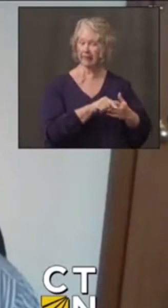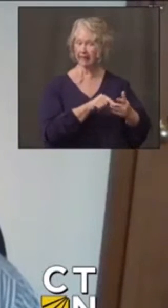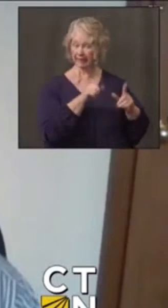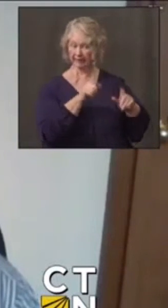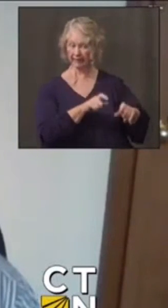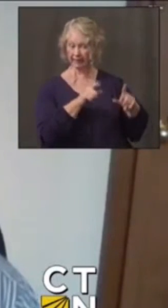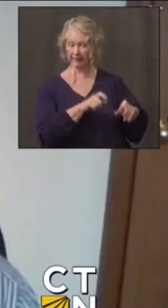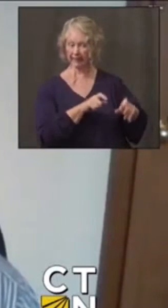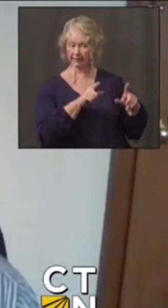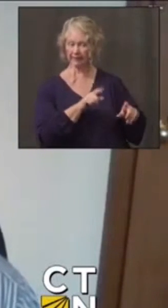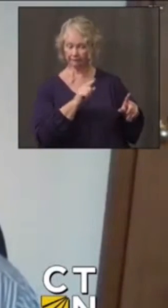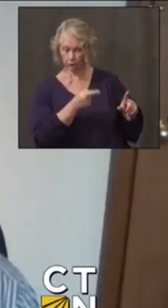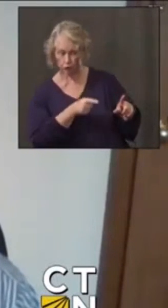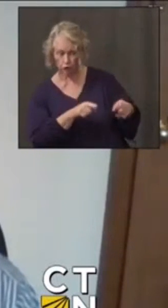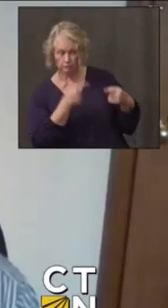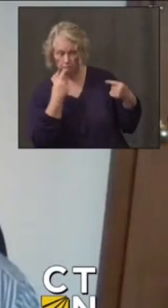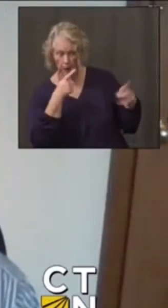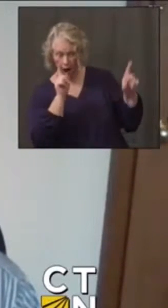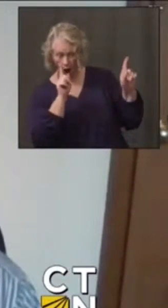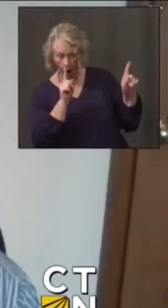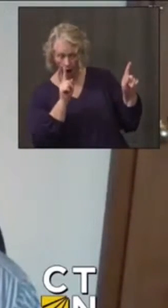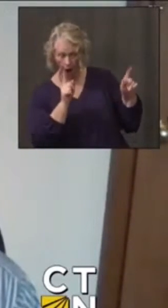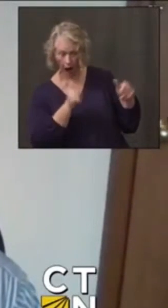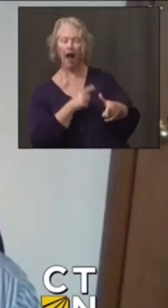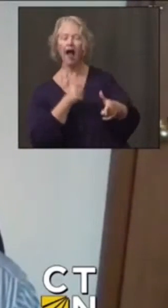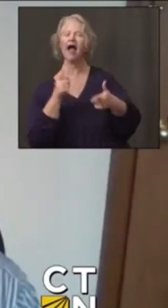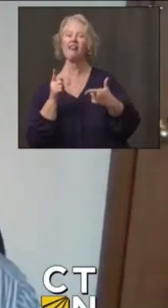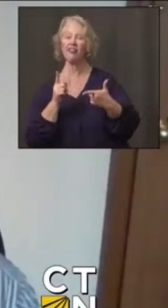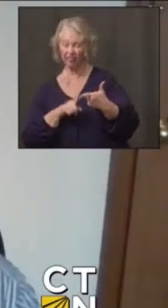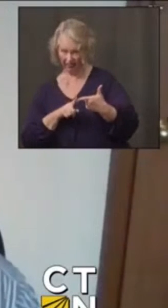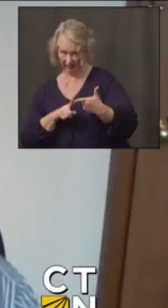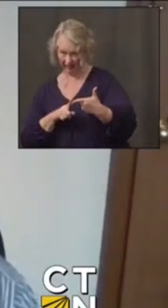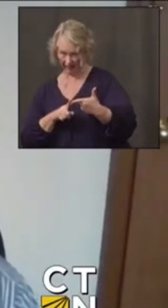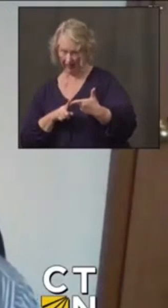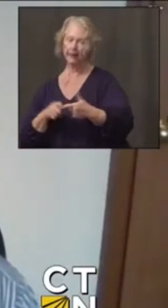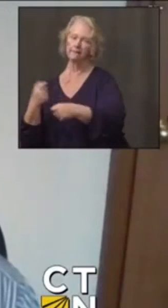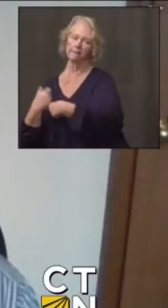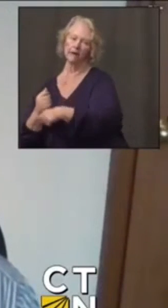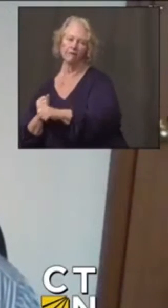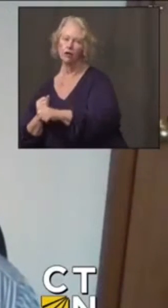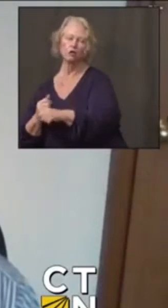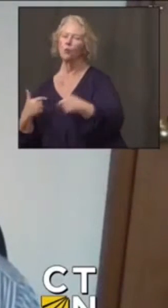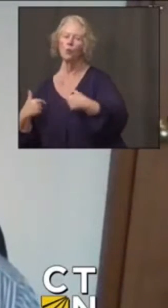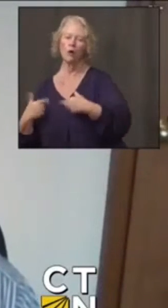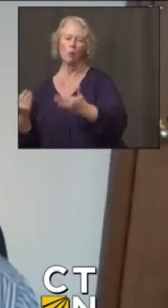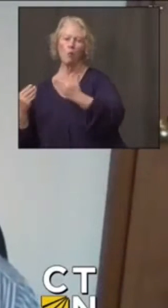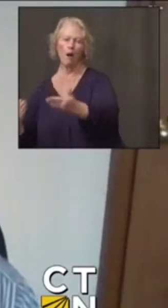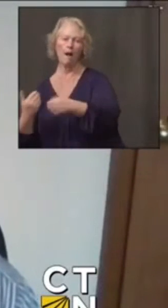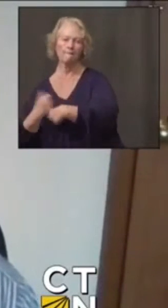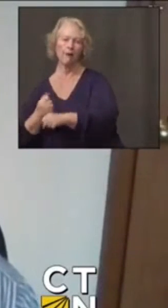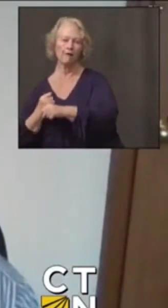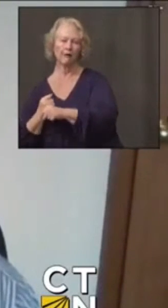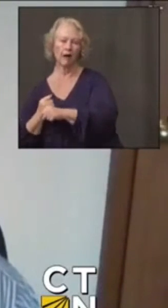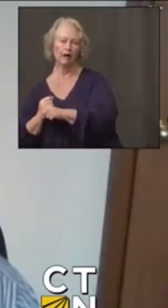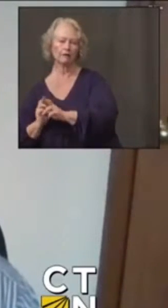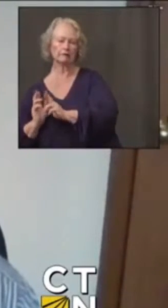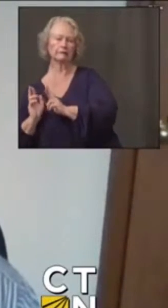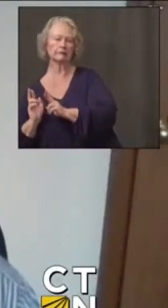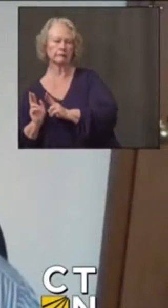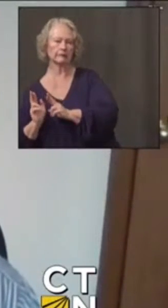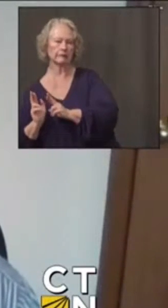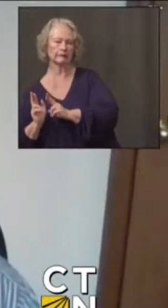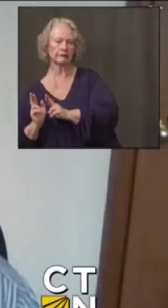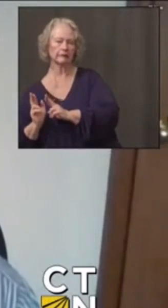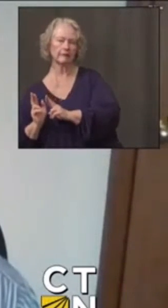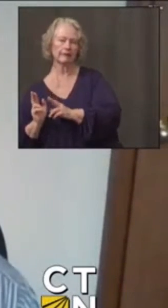you do the manufacturing. So we did that at risk, and that was a decision made very early in the process. So that's saving us a lot